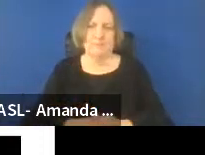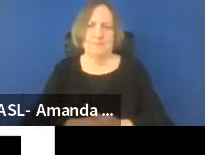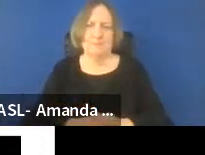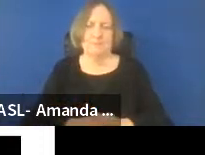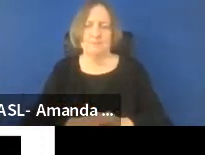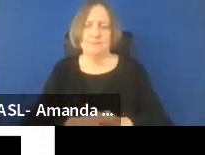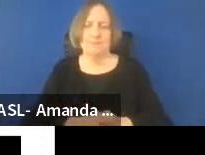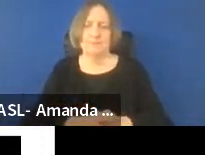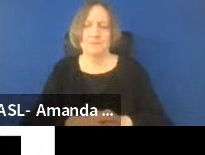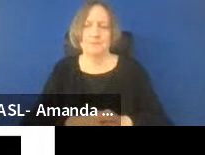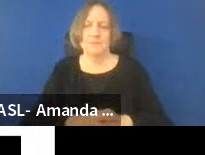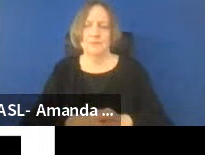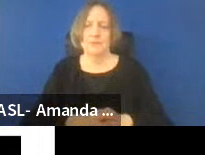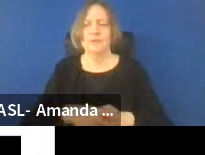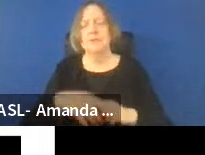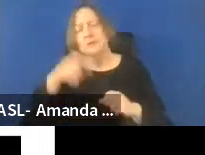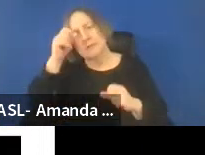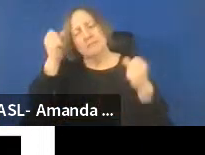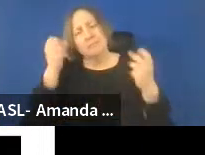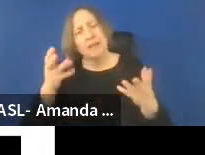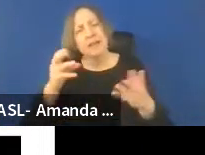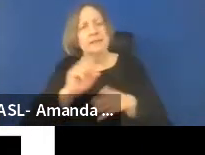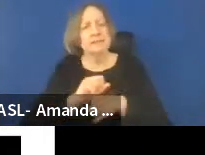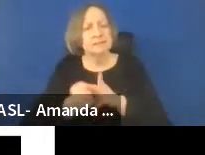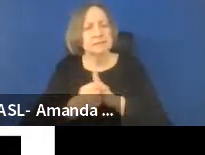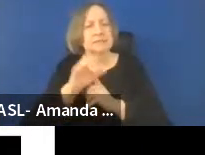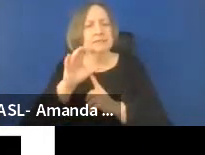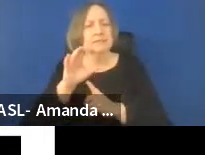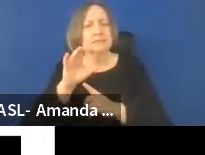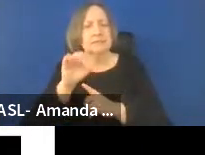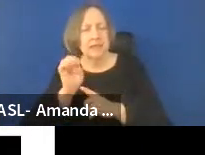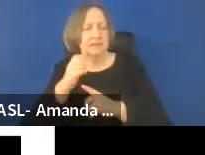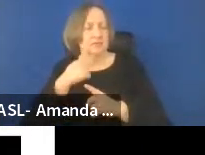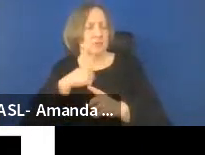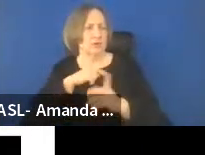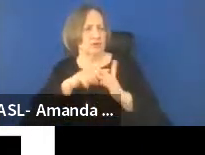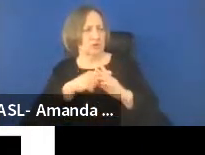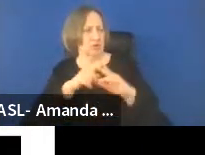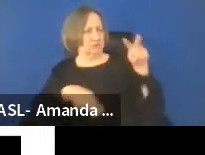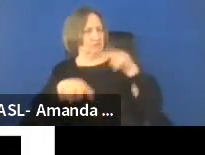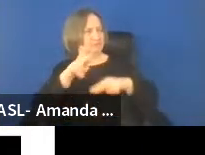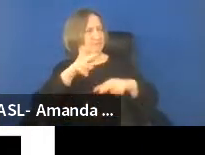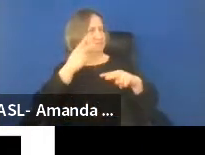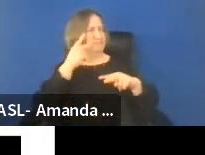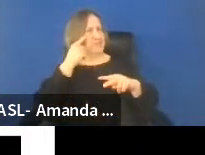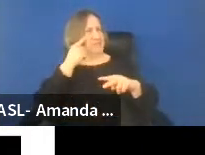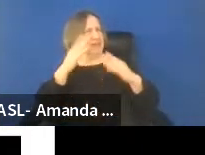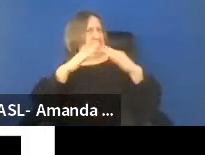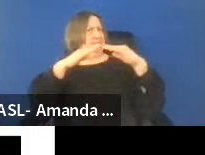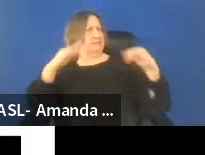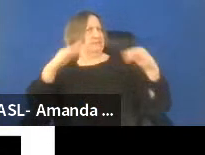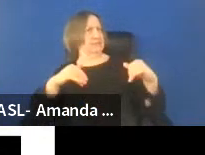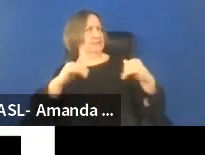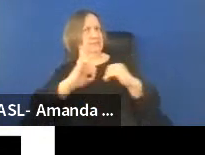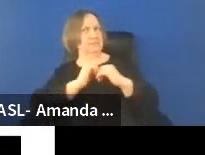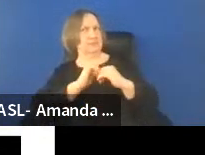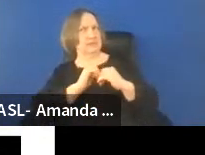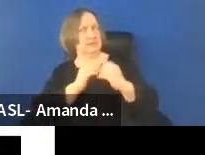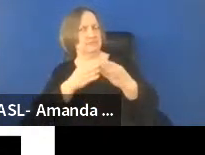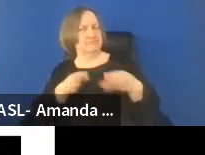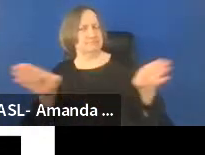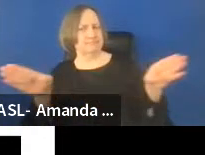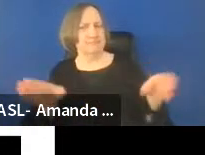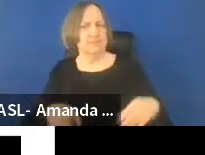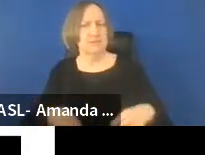And it's one of many cases that we're starting to take a systems level approach to, or coupling, solving